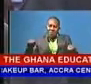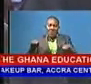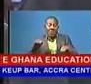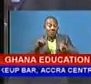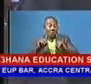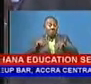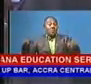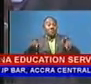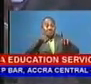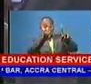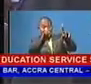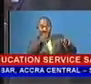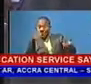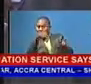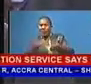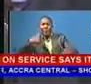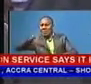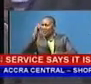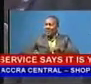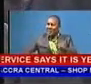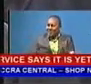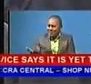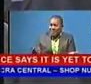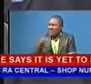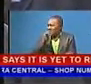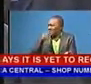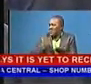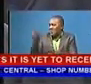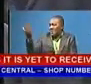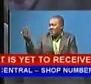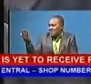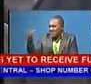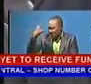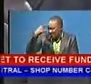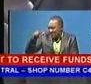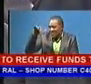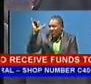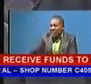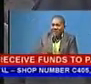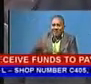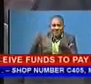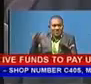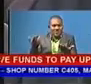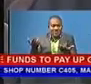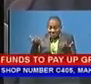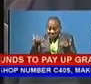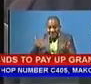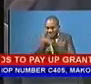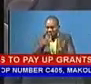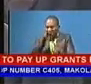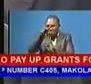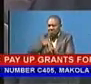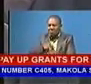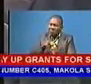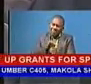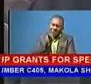opportunity to cross-examine on that, and it is entirely inappropriate for that list to be tendered at